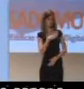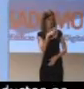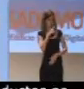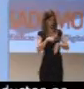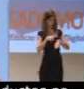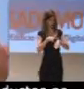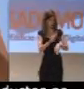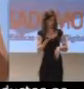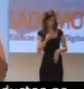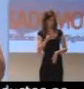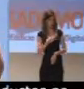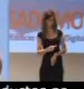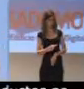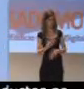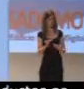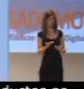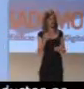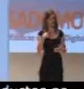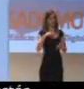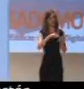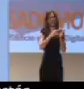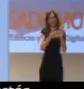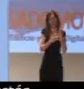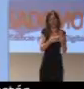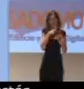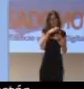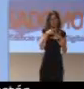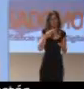a lot of time. Well, this product are not really,